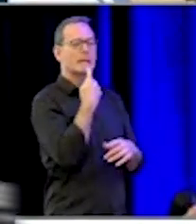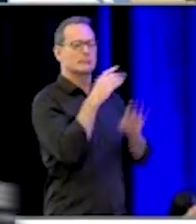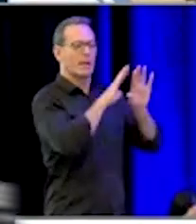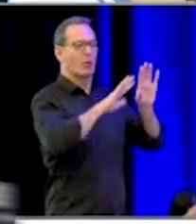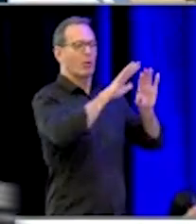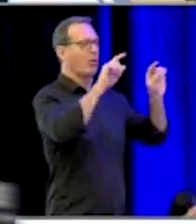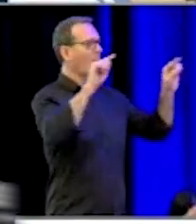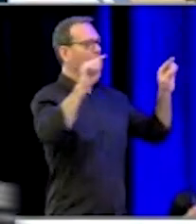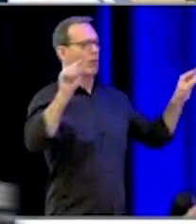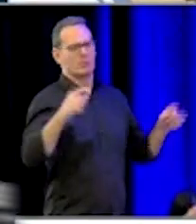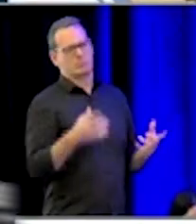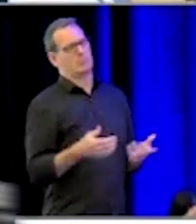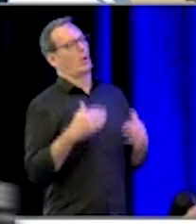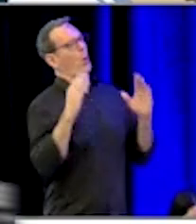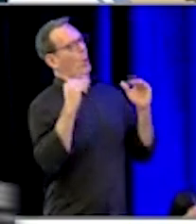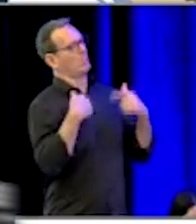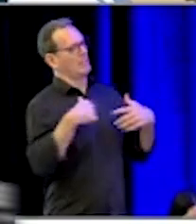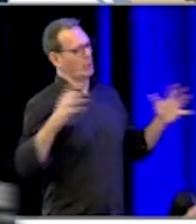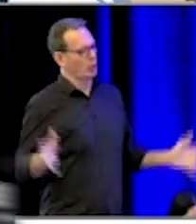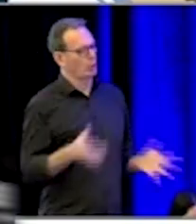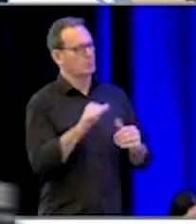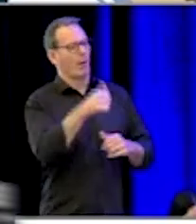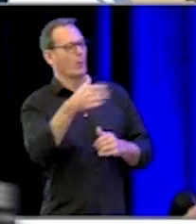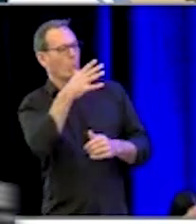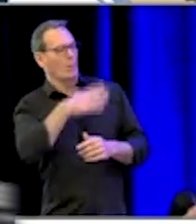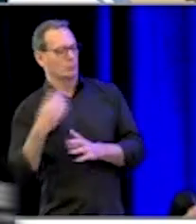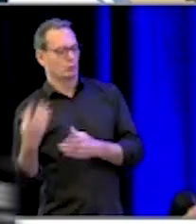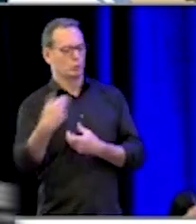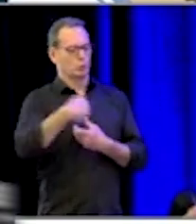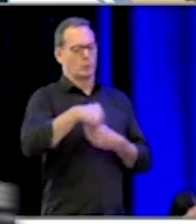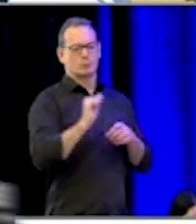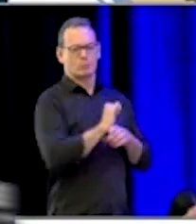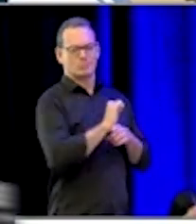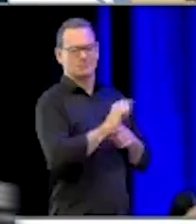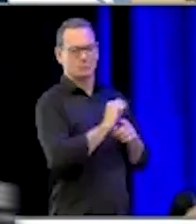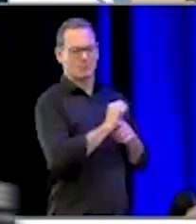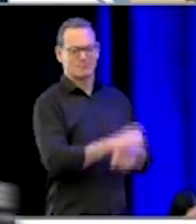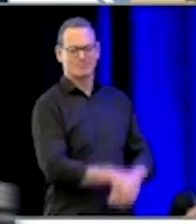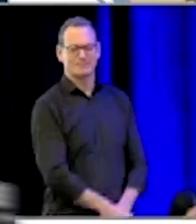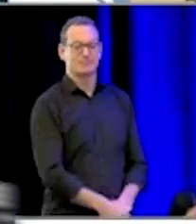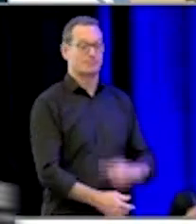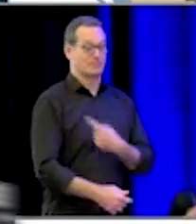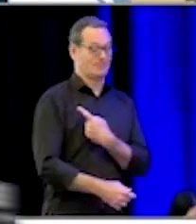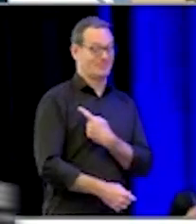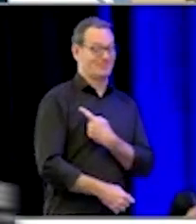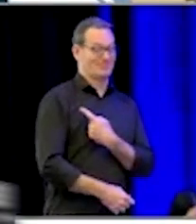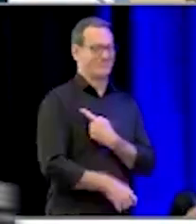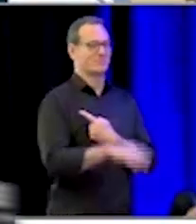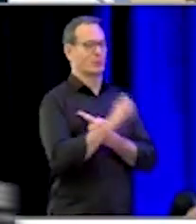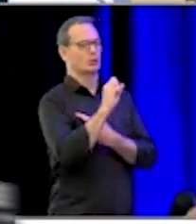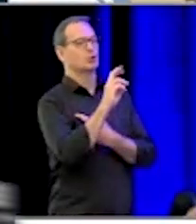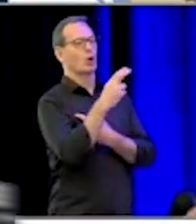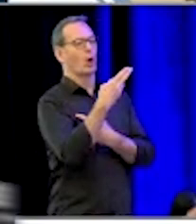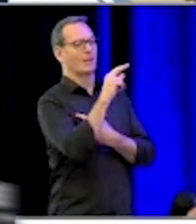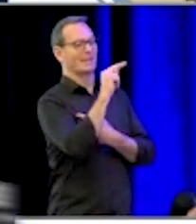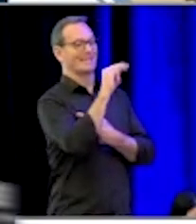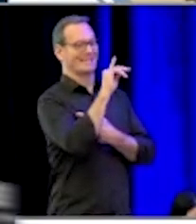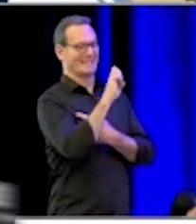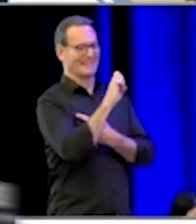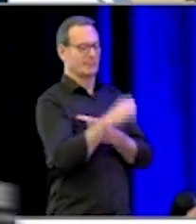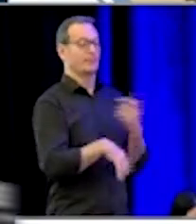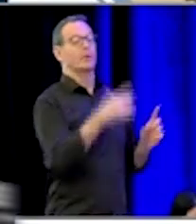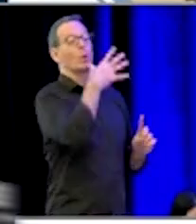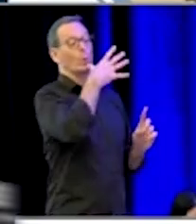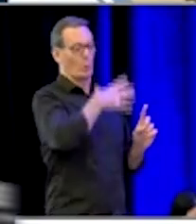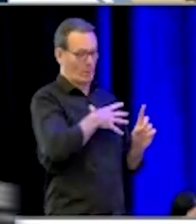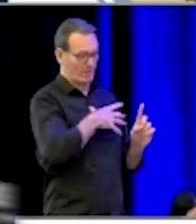Shani. And if you look at that picture, it is actually a picture of her as a woman with a disability